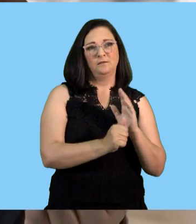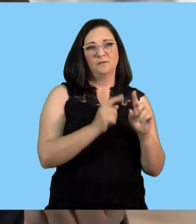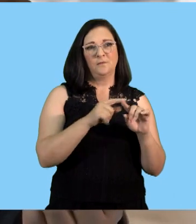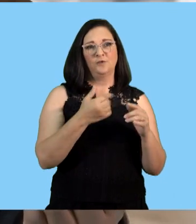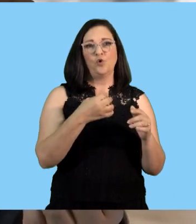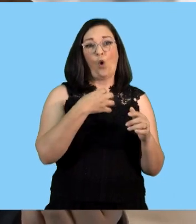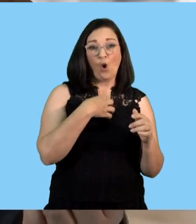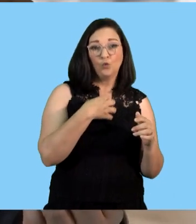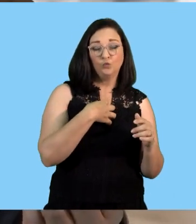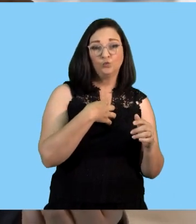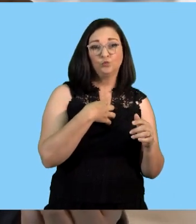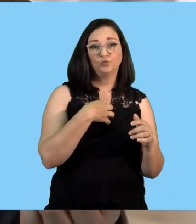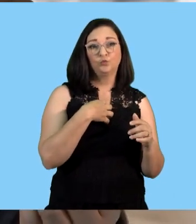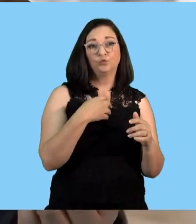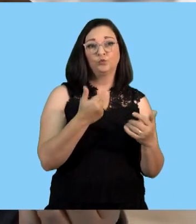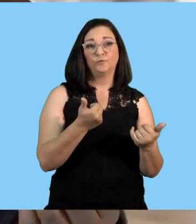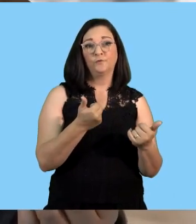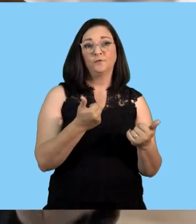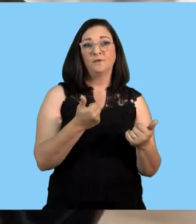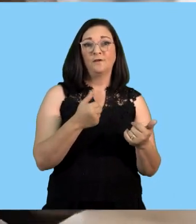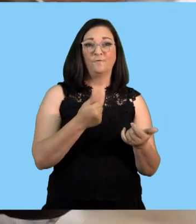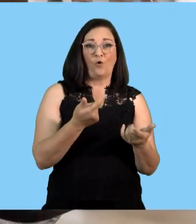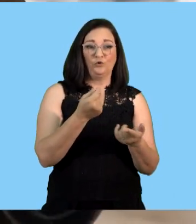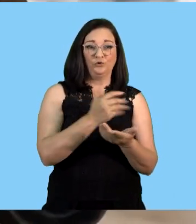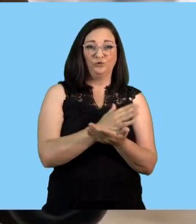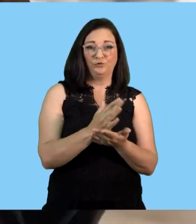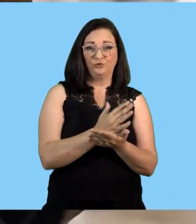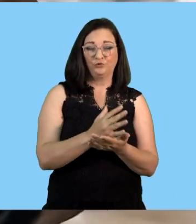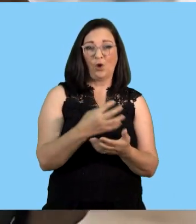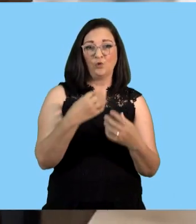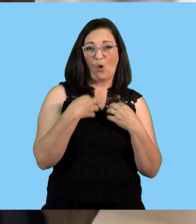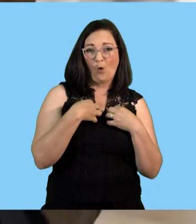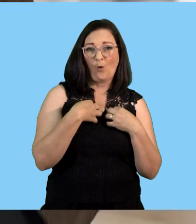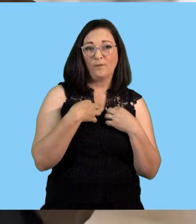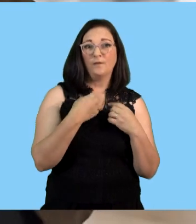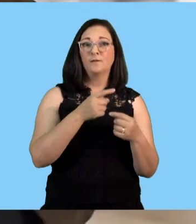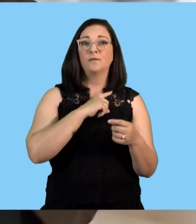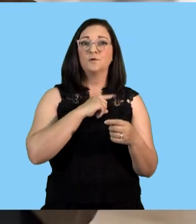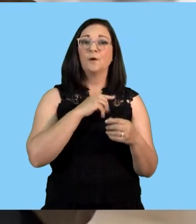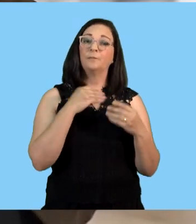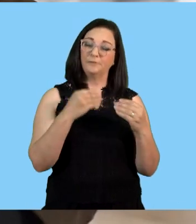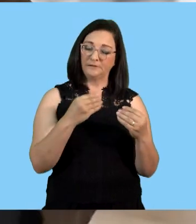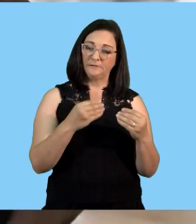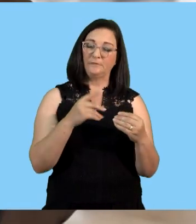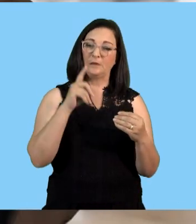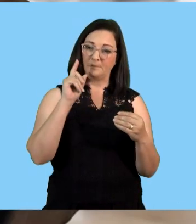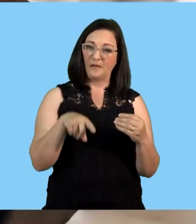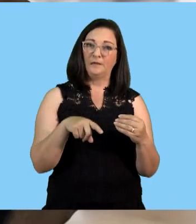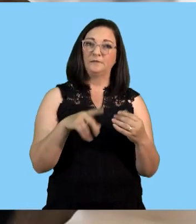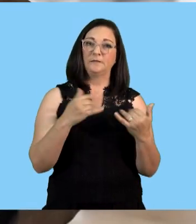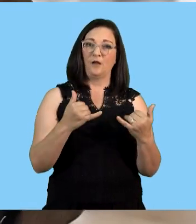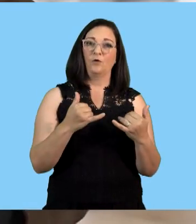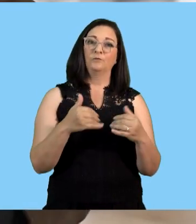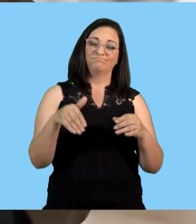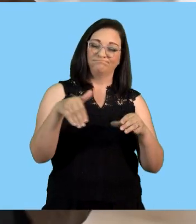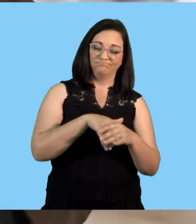an owner, you are an owner by virtue of what? Of owning shares. So now, as a business, we should include black people. This is the application,